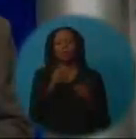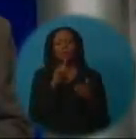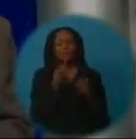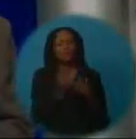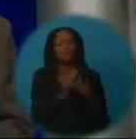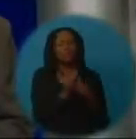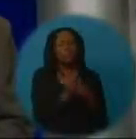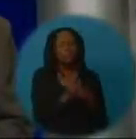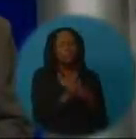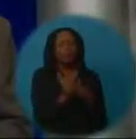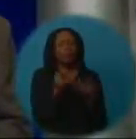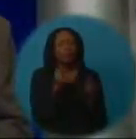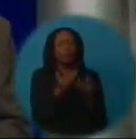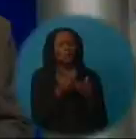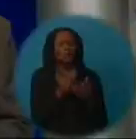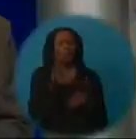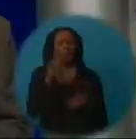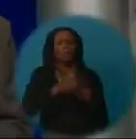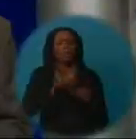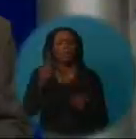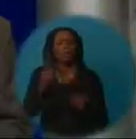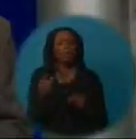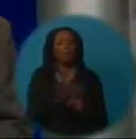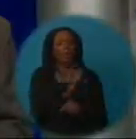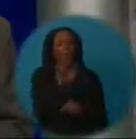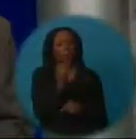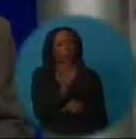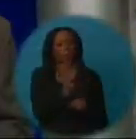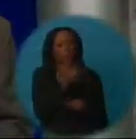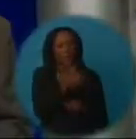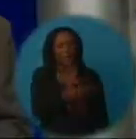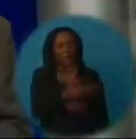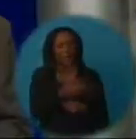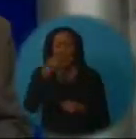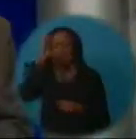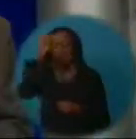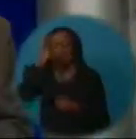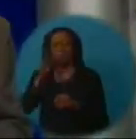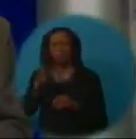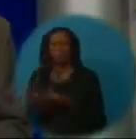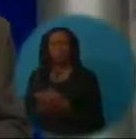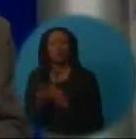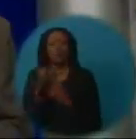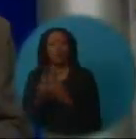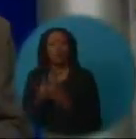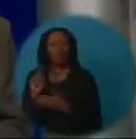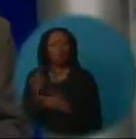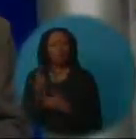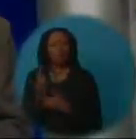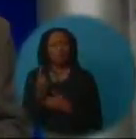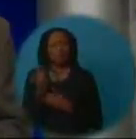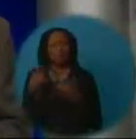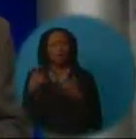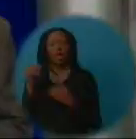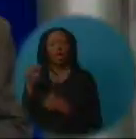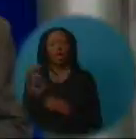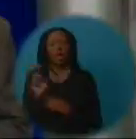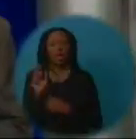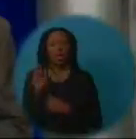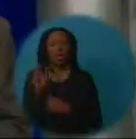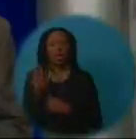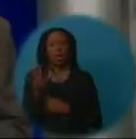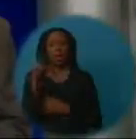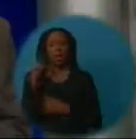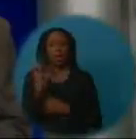in a match that they must win in order to draw the series. Australia, on a good batting surface, finished at 235